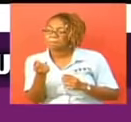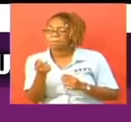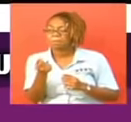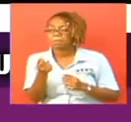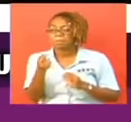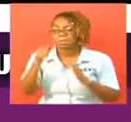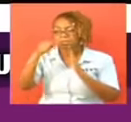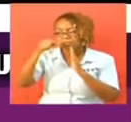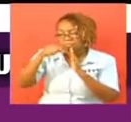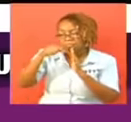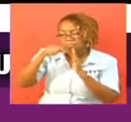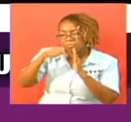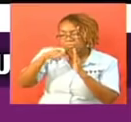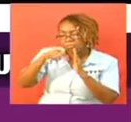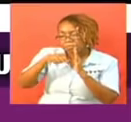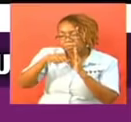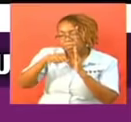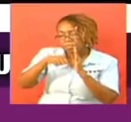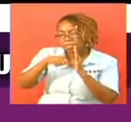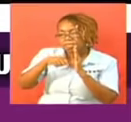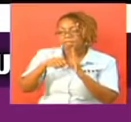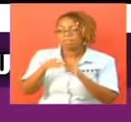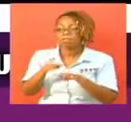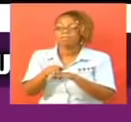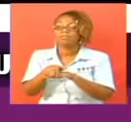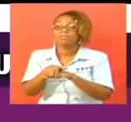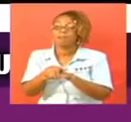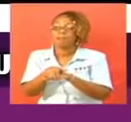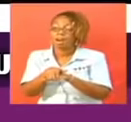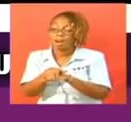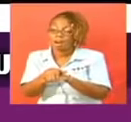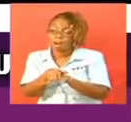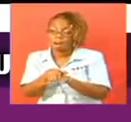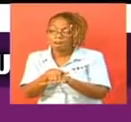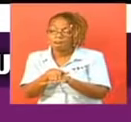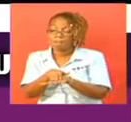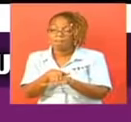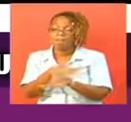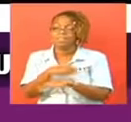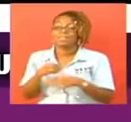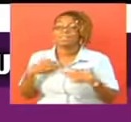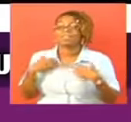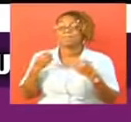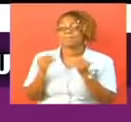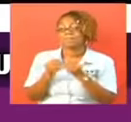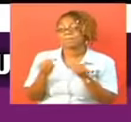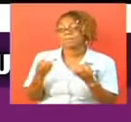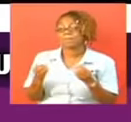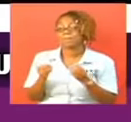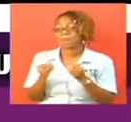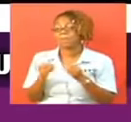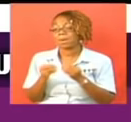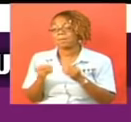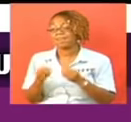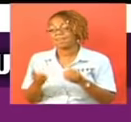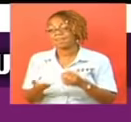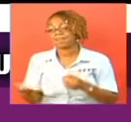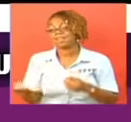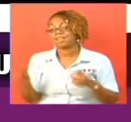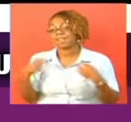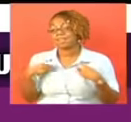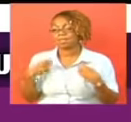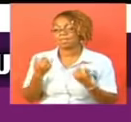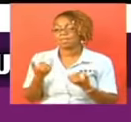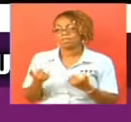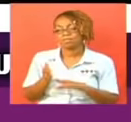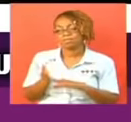this time around, despite having arguably more measures in place with a curfew and so on, where you didn't have that in previous lockdowns?